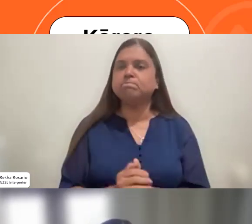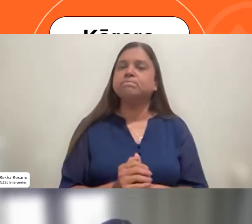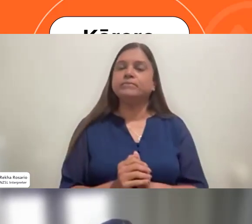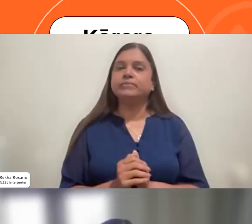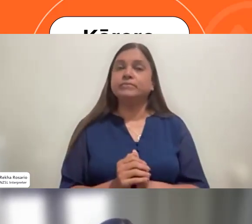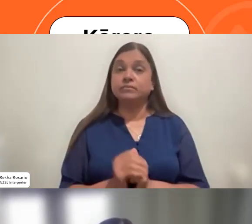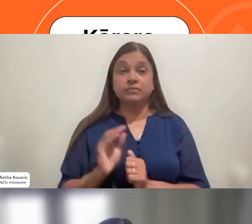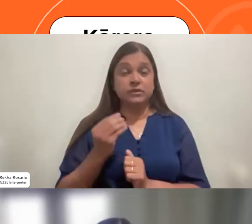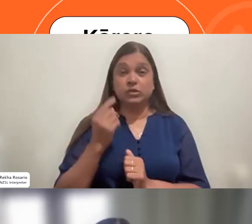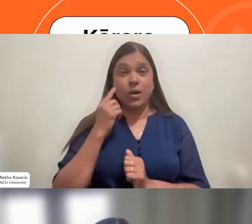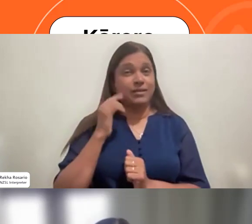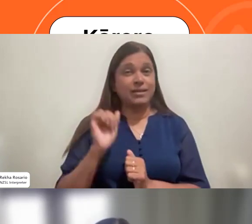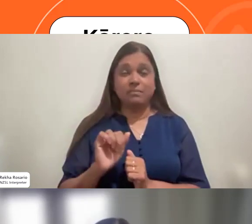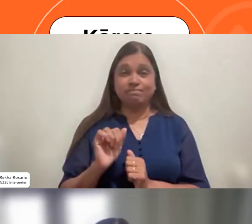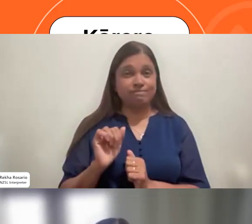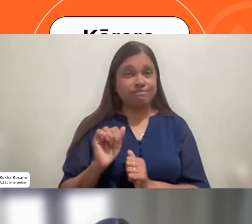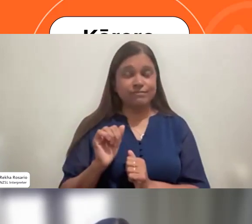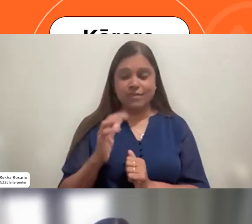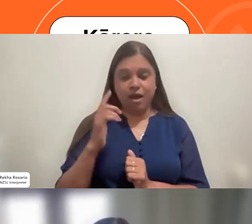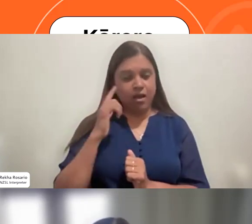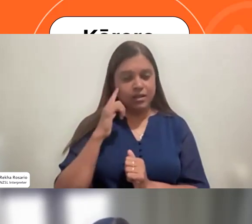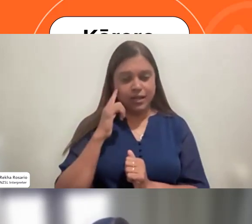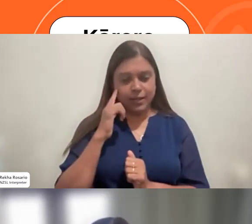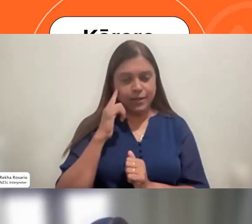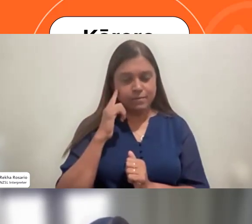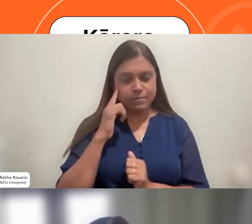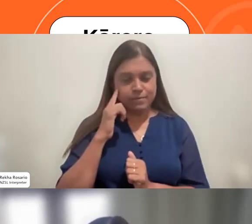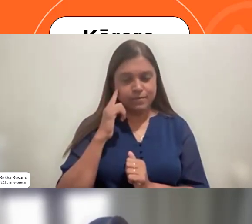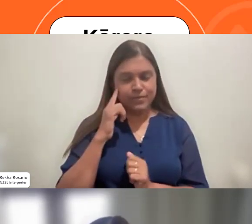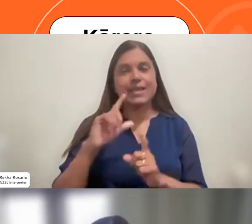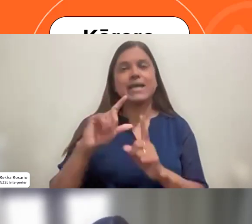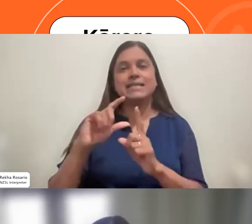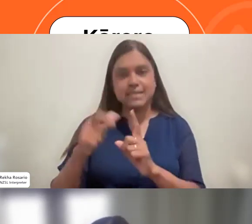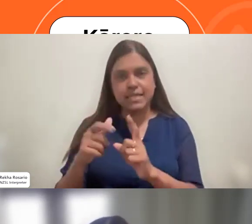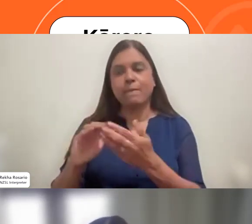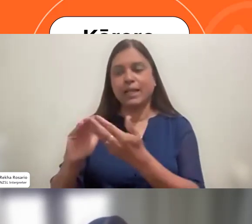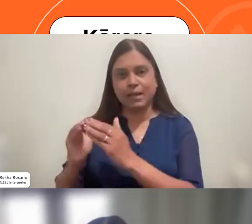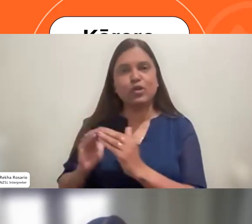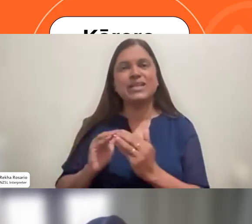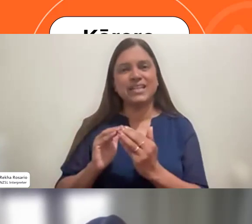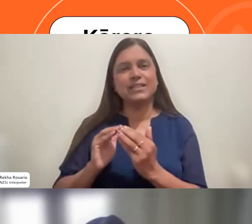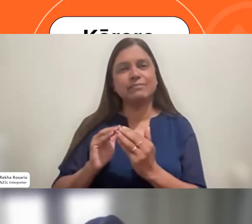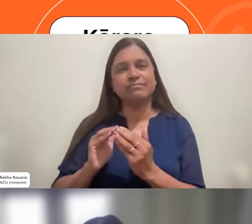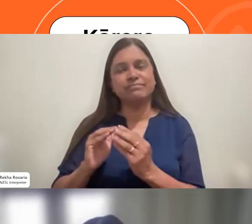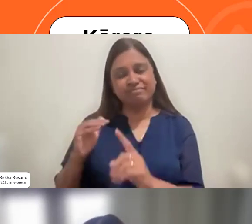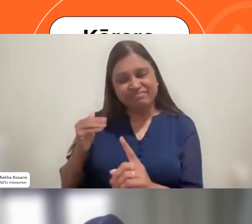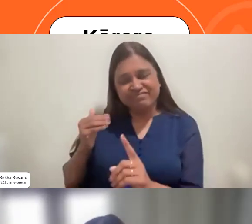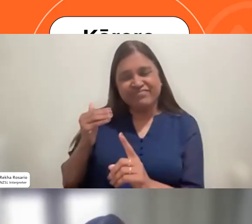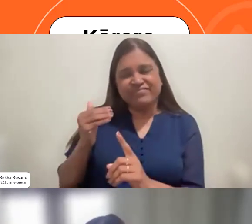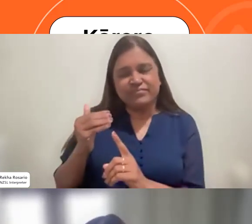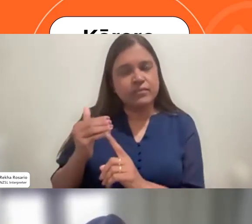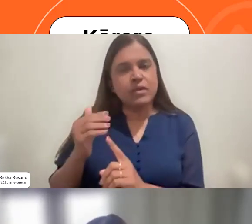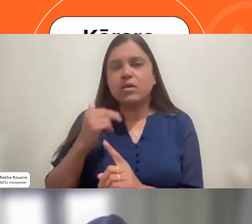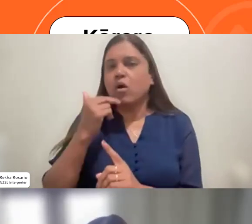I think just overall, I think that the disabled communities have lacked a voice in tech,